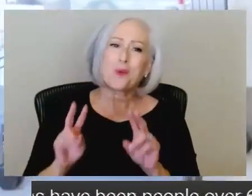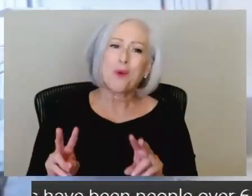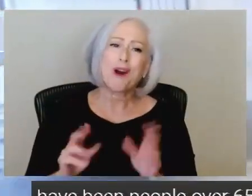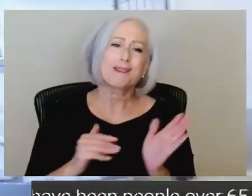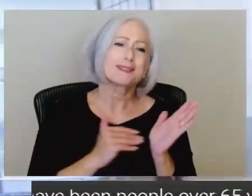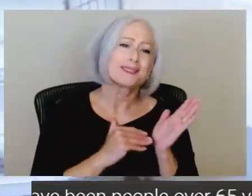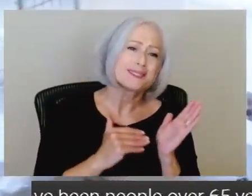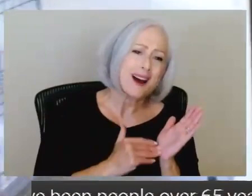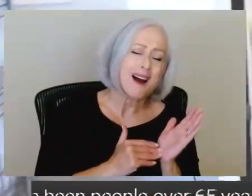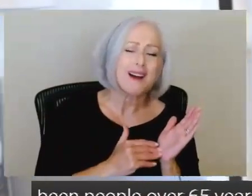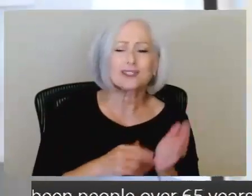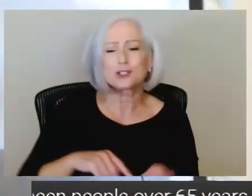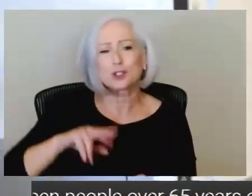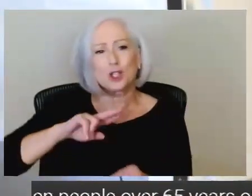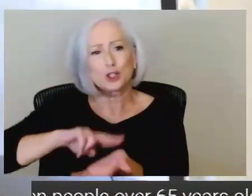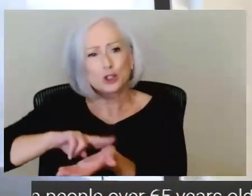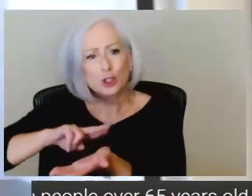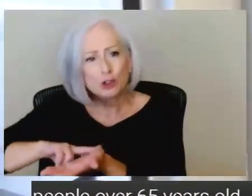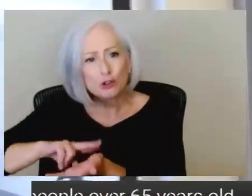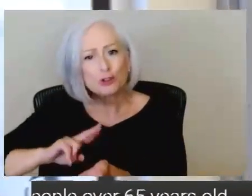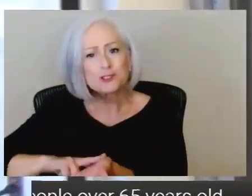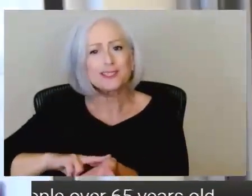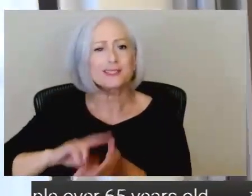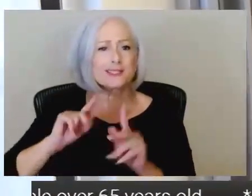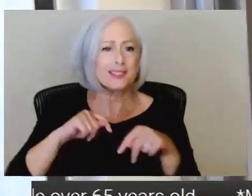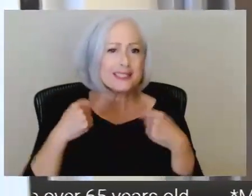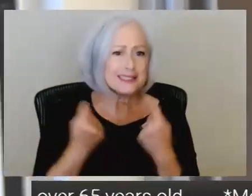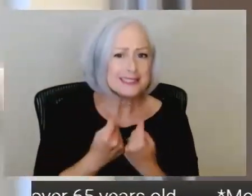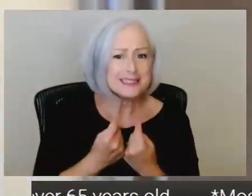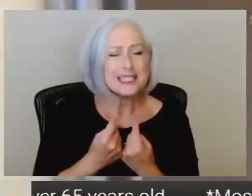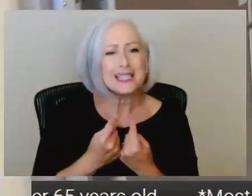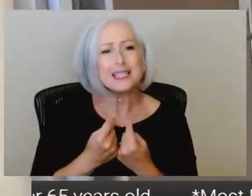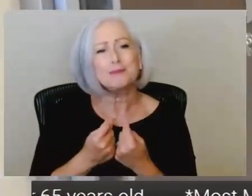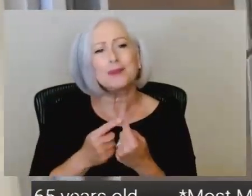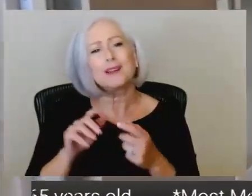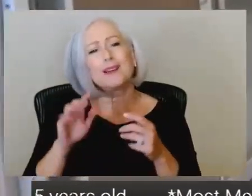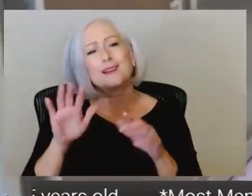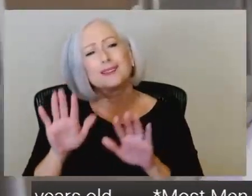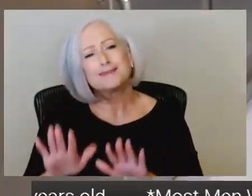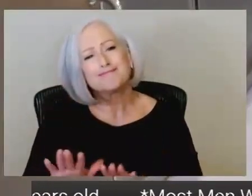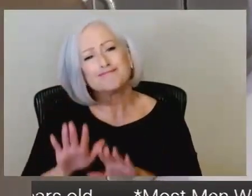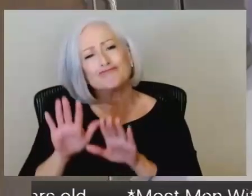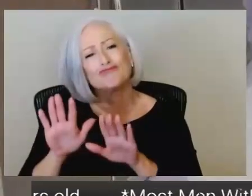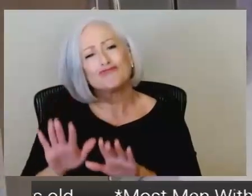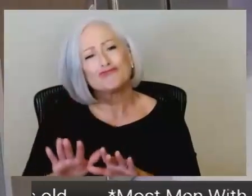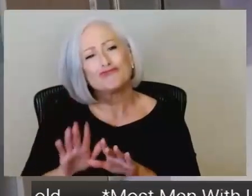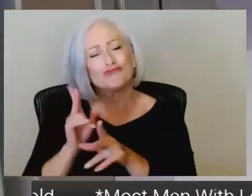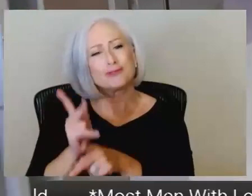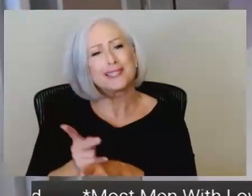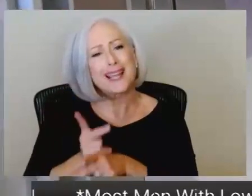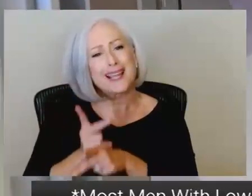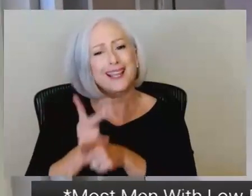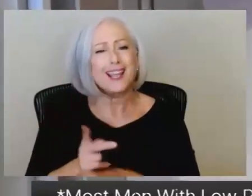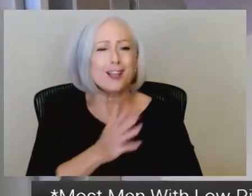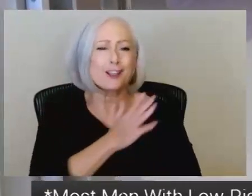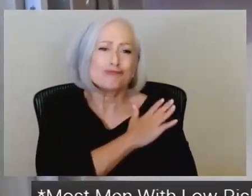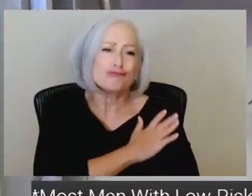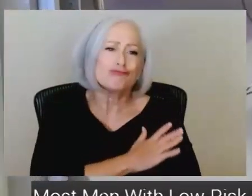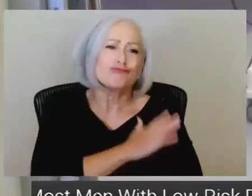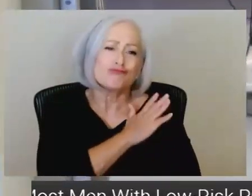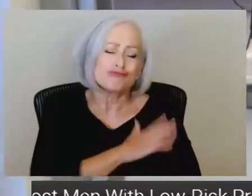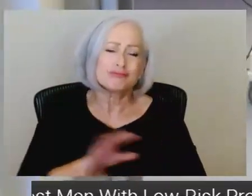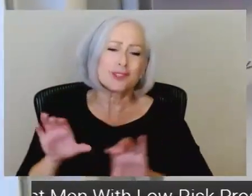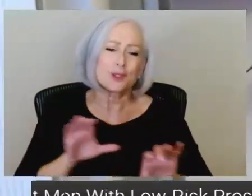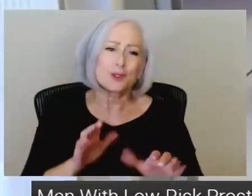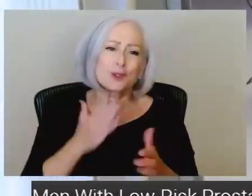This whole team was talking to her, stroking her shoulders, telling her she was doing a great job,